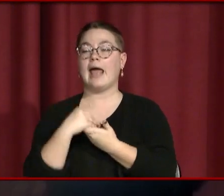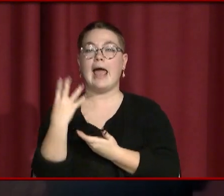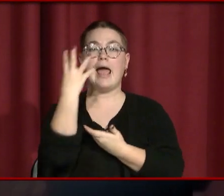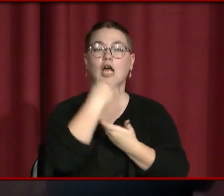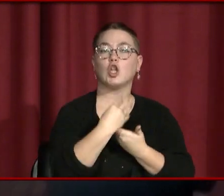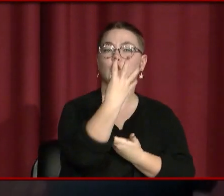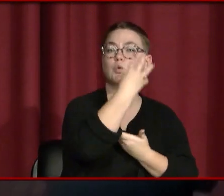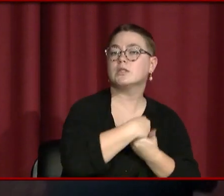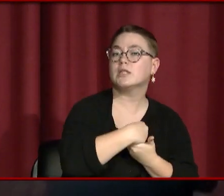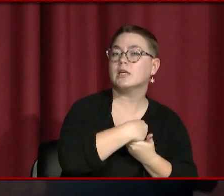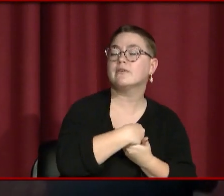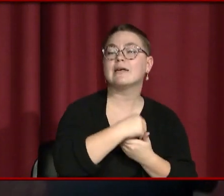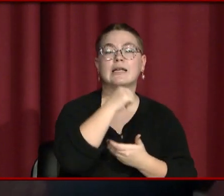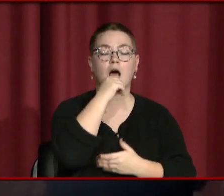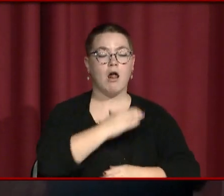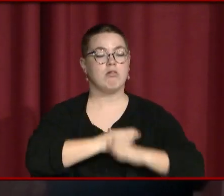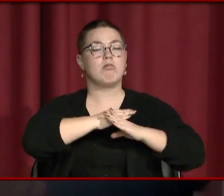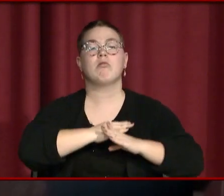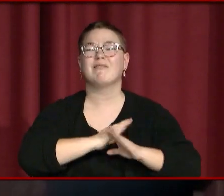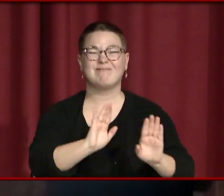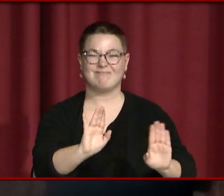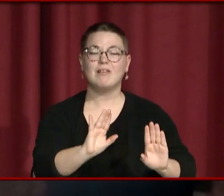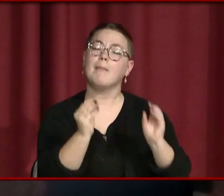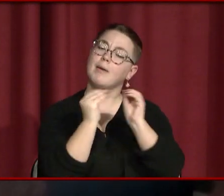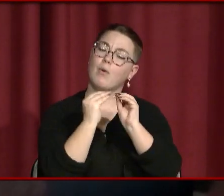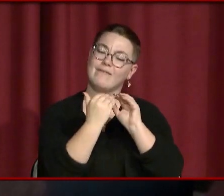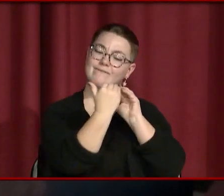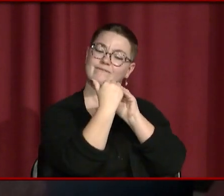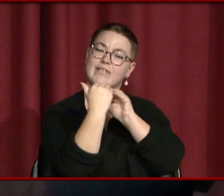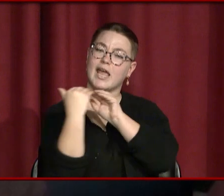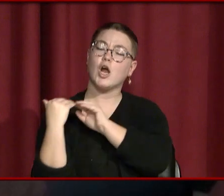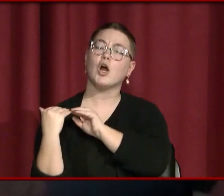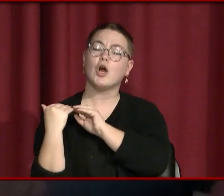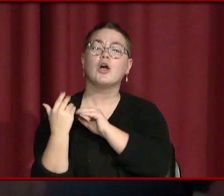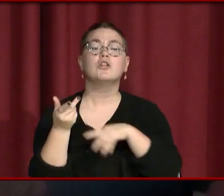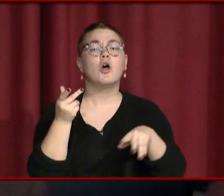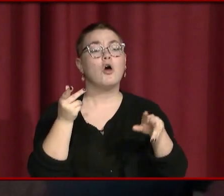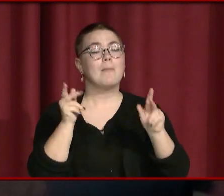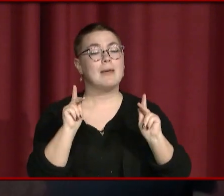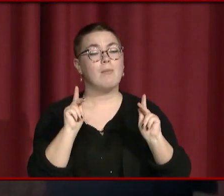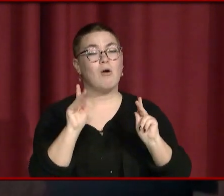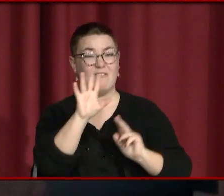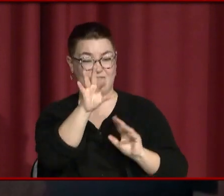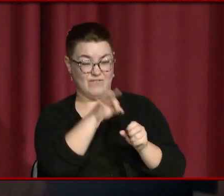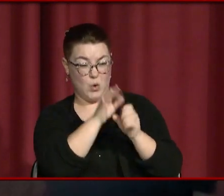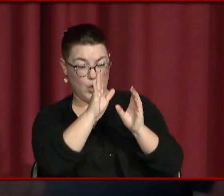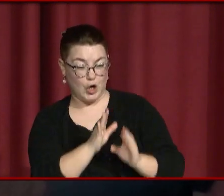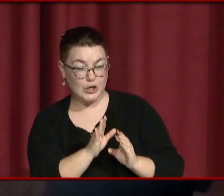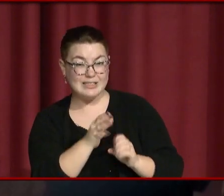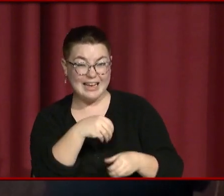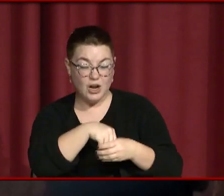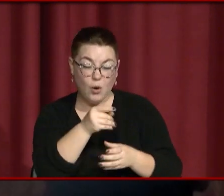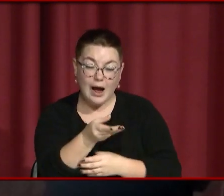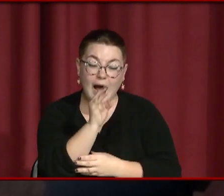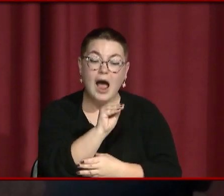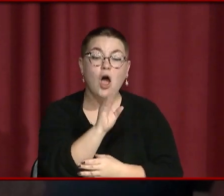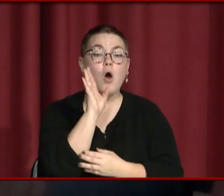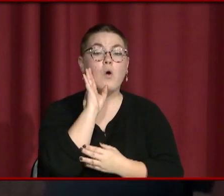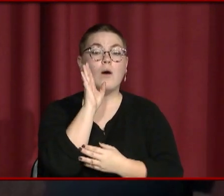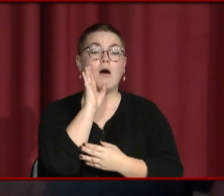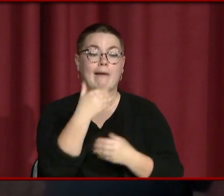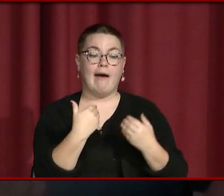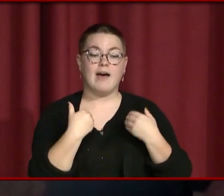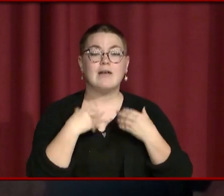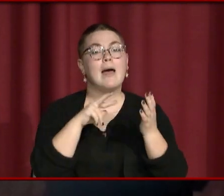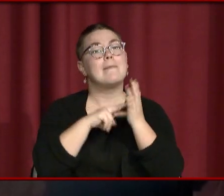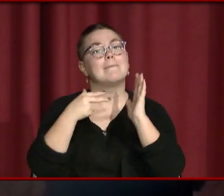are going to be more fair and representative of the people of Ohio. Politicians will not be guaranteed to win